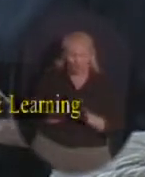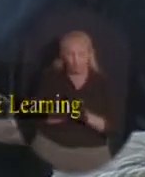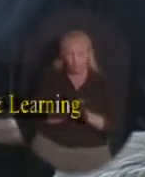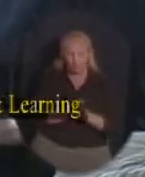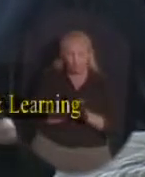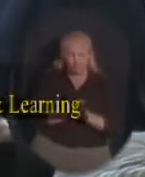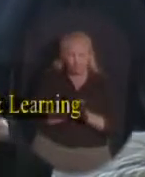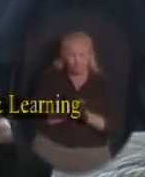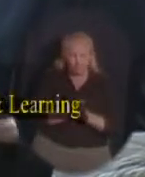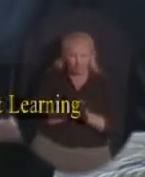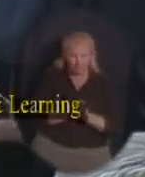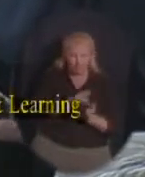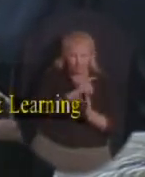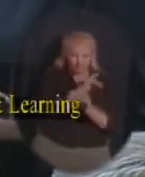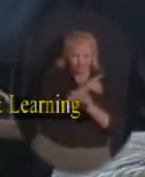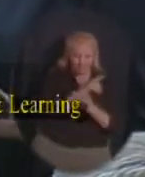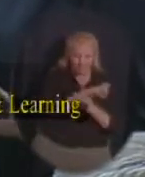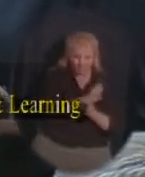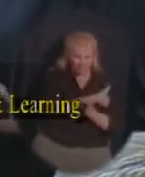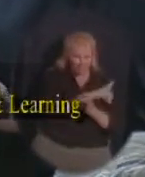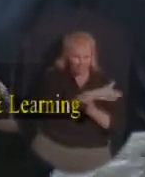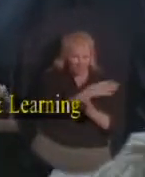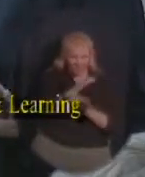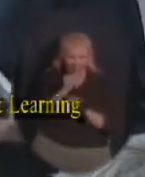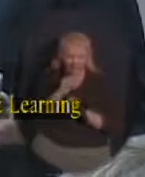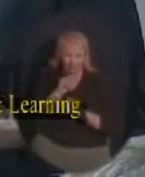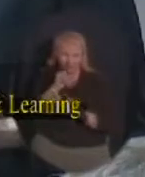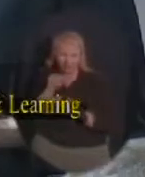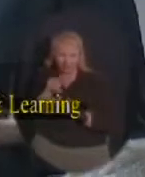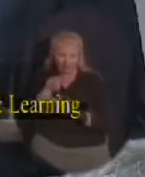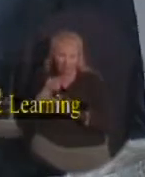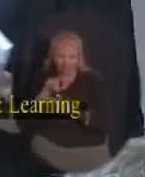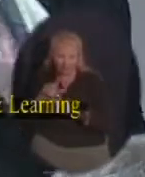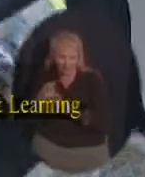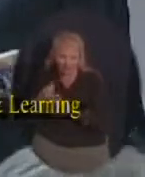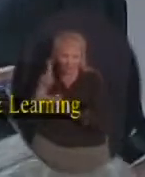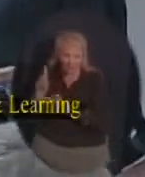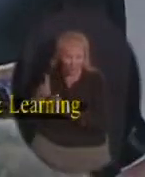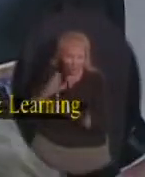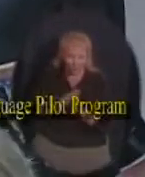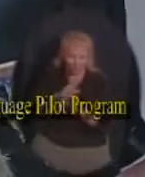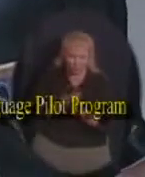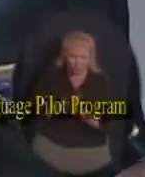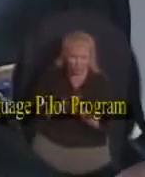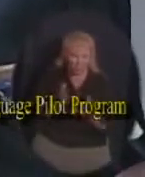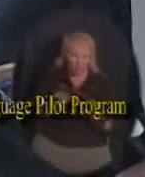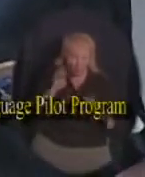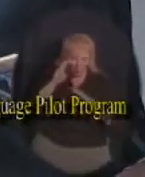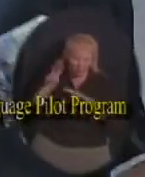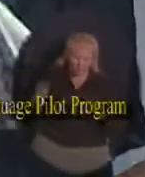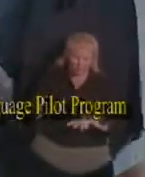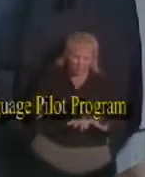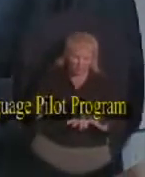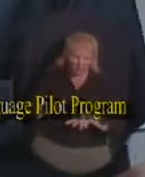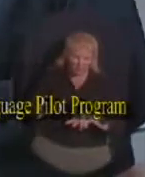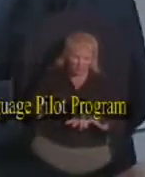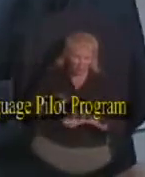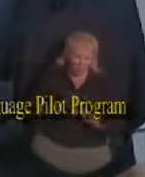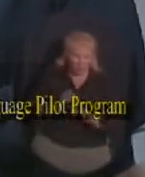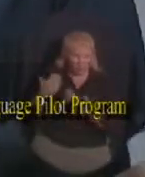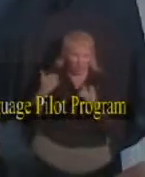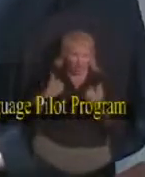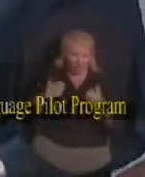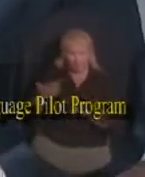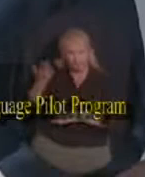talked about, both Title I and non-Title I schools. We wanted to make sure we looked at those schools that had previous experience doing an after-school club, those who